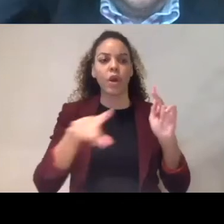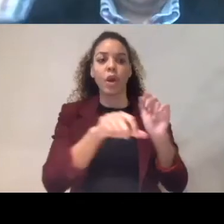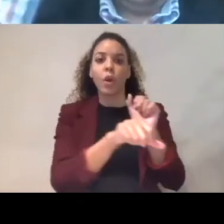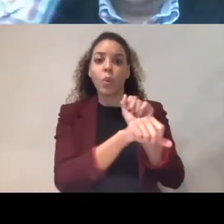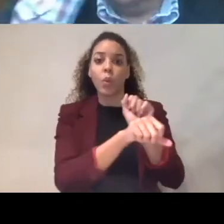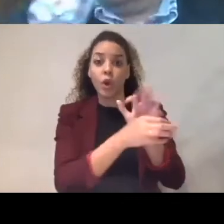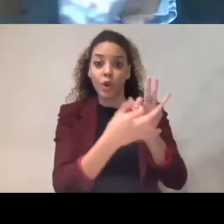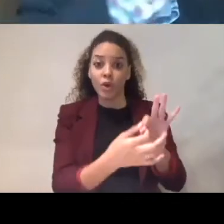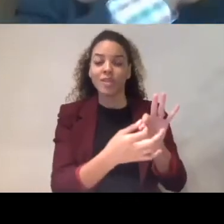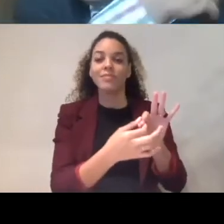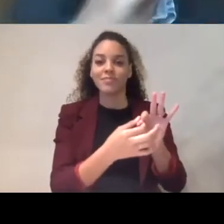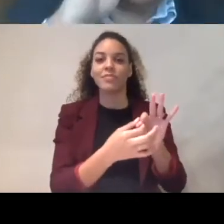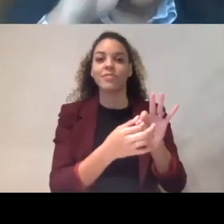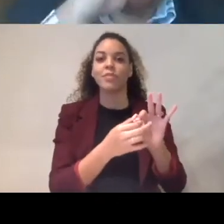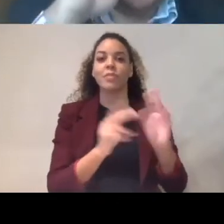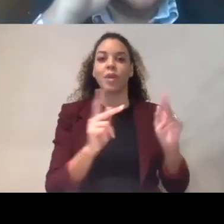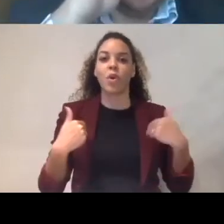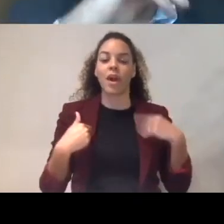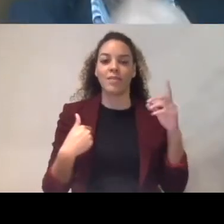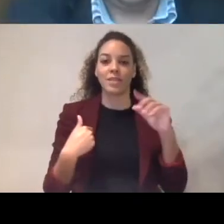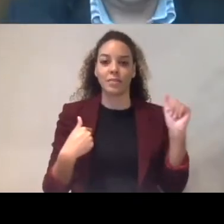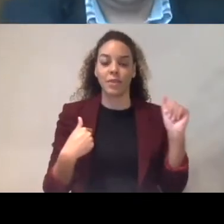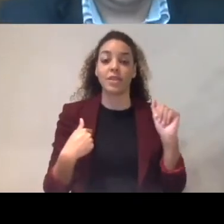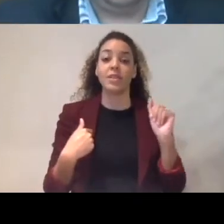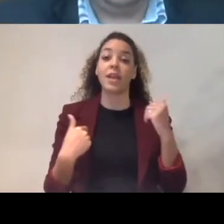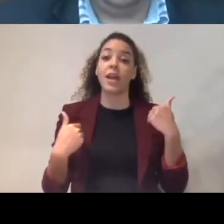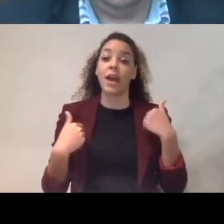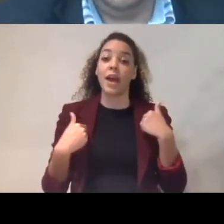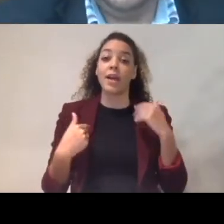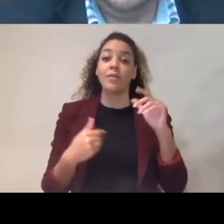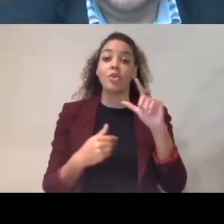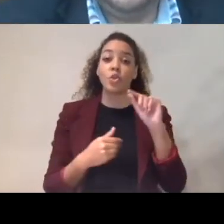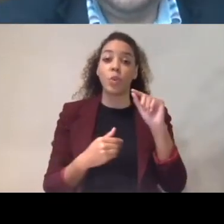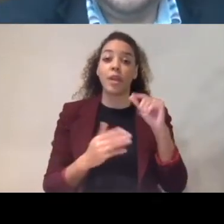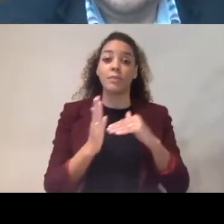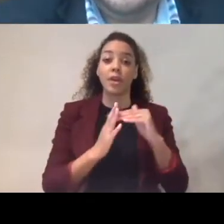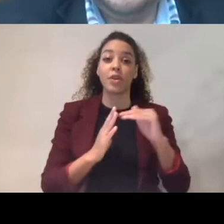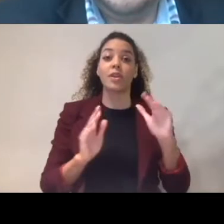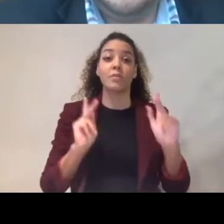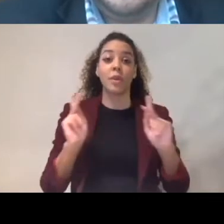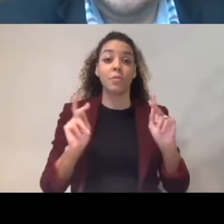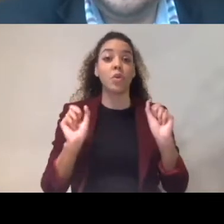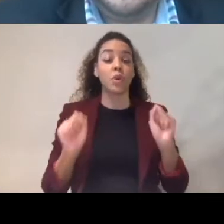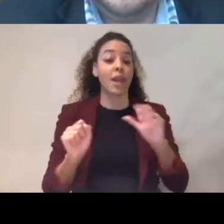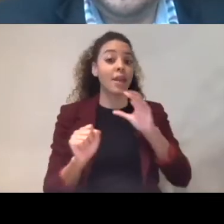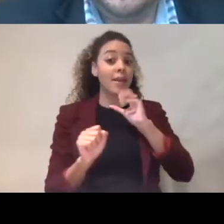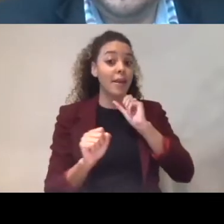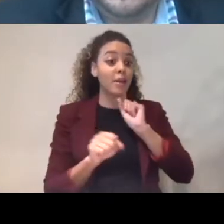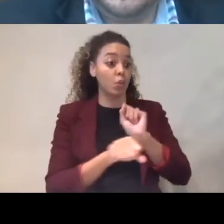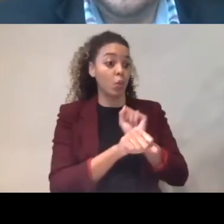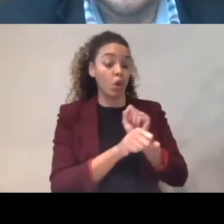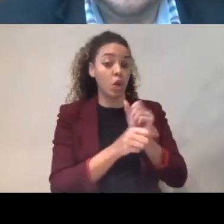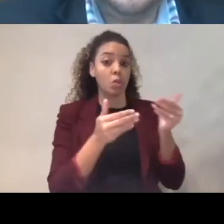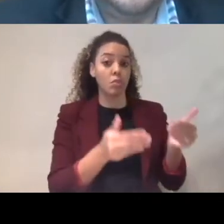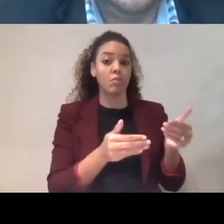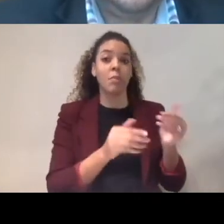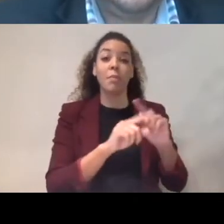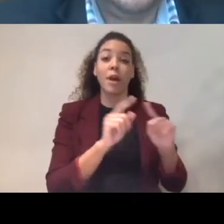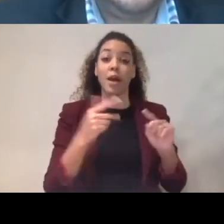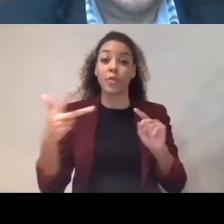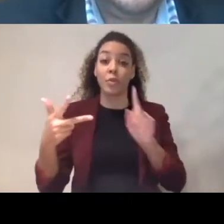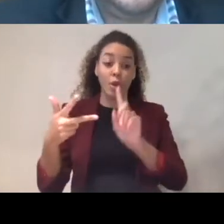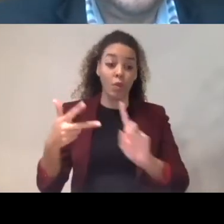There are more than 22 million working age people with disabilities, and today only 1 in 3 has a job. We will now learn from the